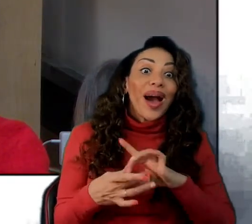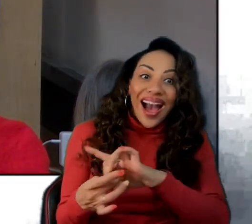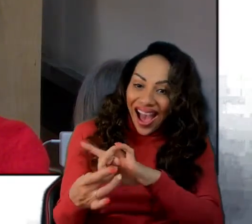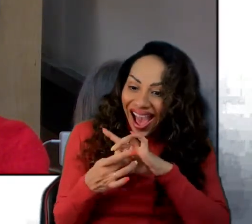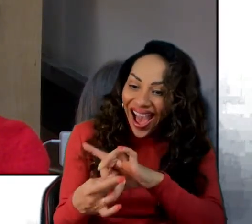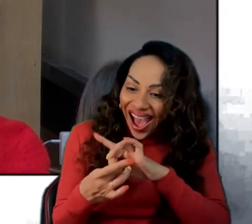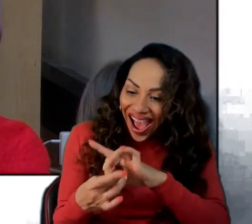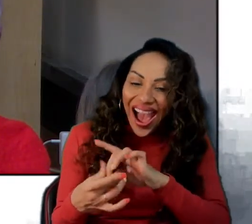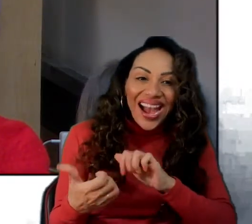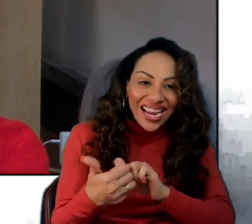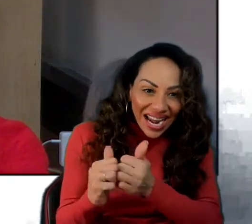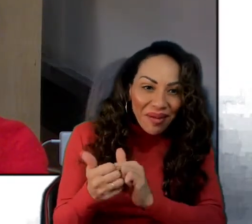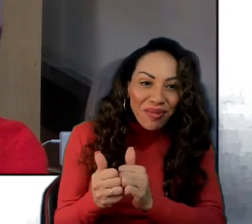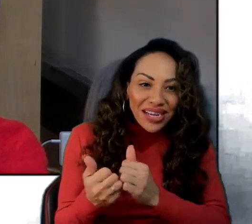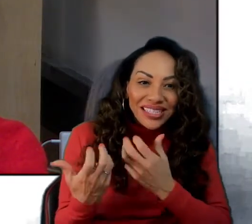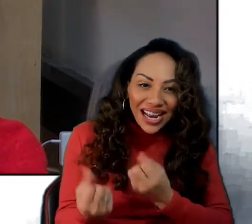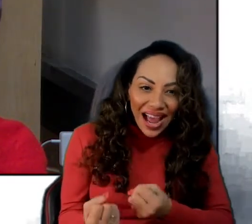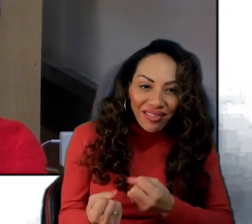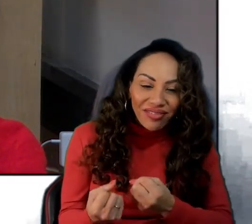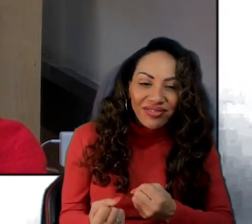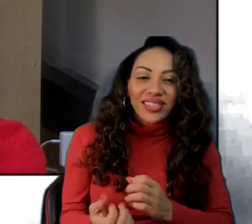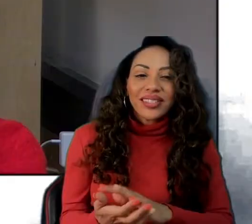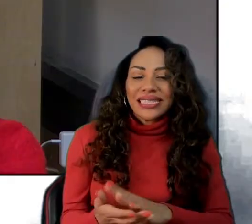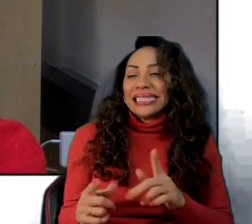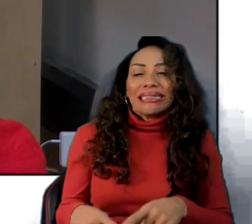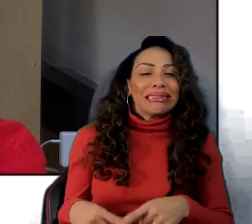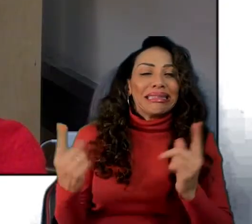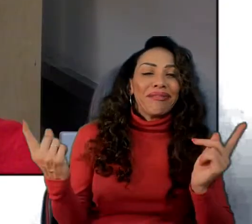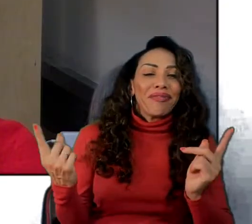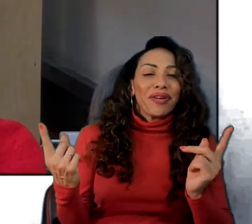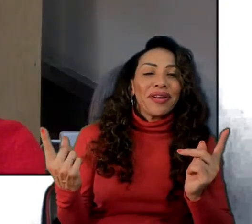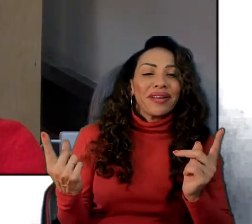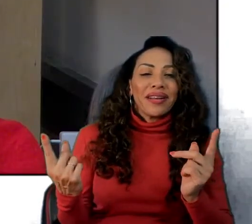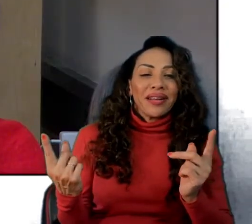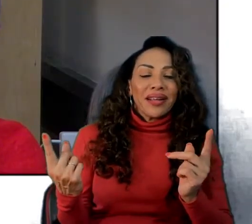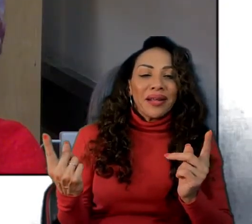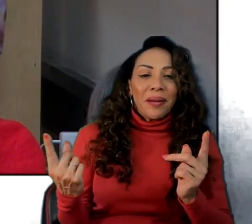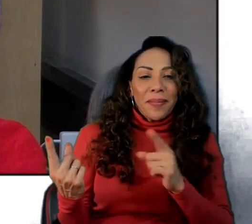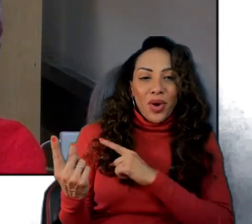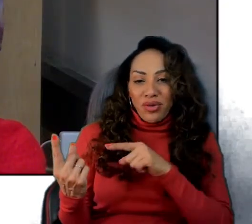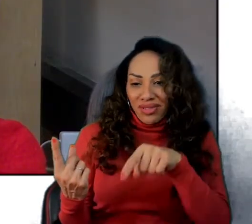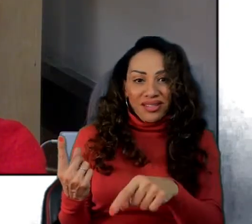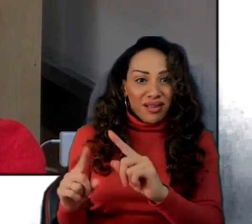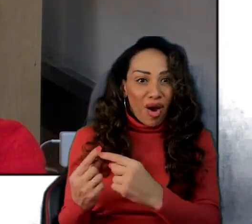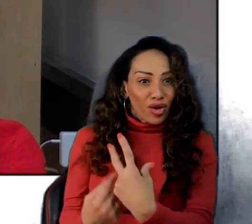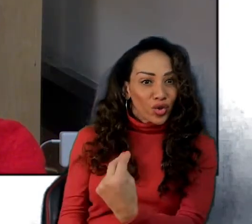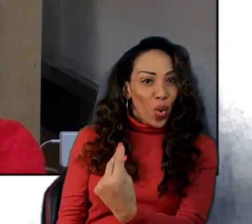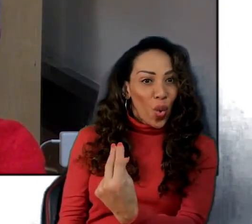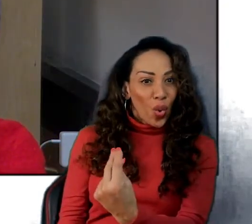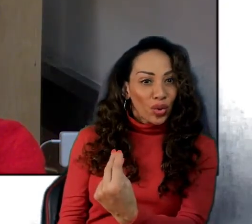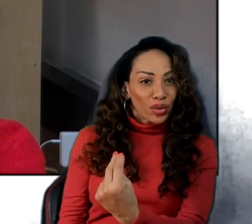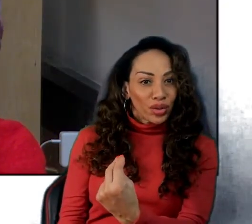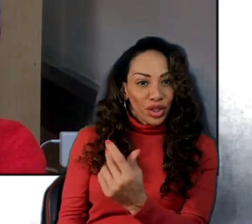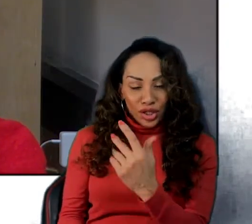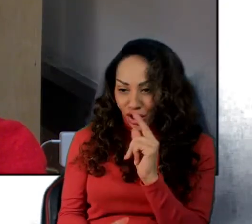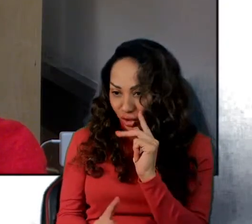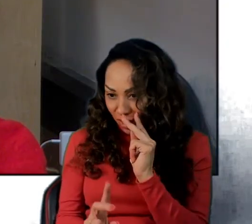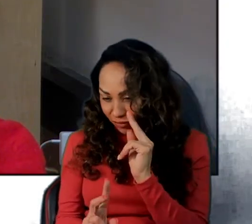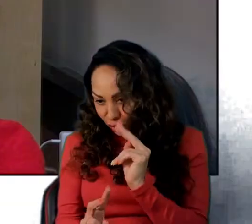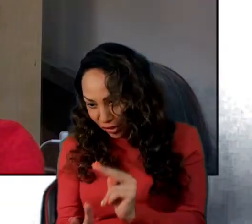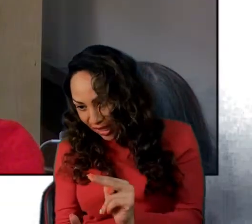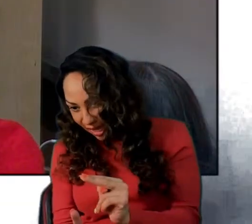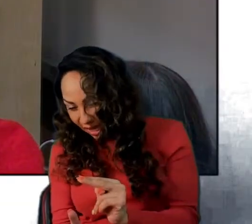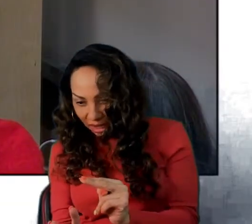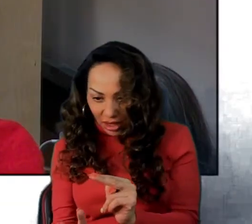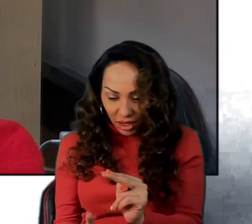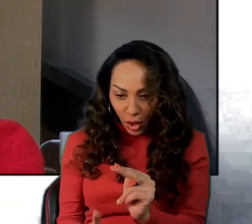algae. So it's difficult when you're collaborating with someone you can't speak back to you necessarily. So you've got to kind of take different signs. Like, is it happy? Is it glowing? It was brighter